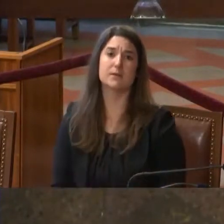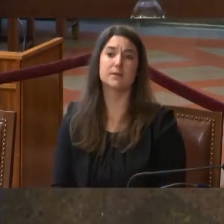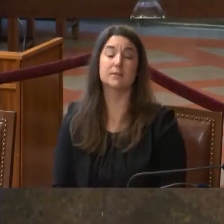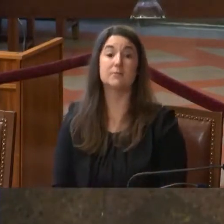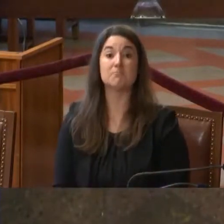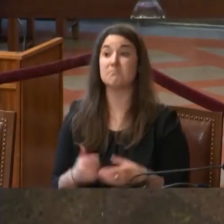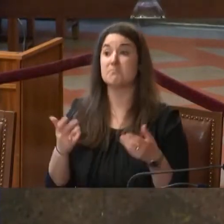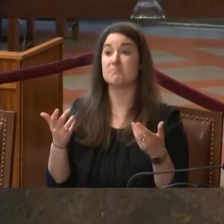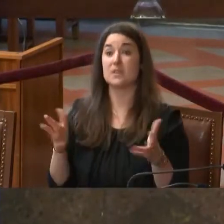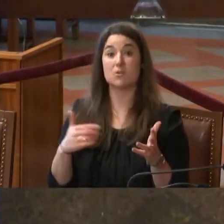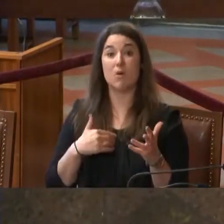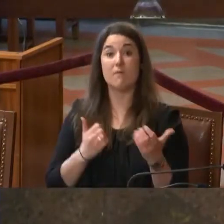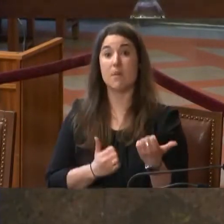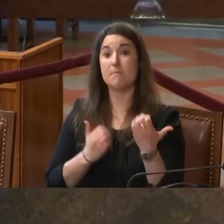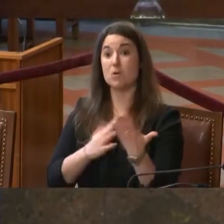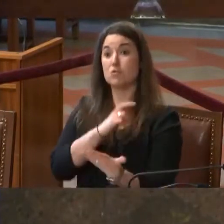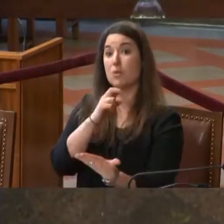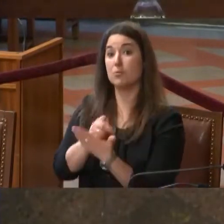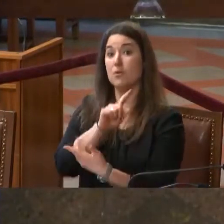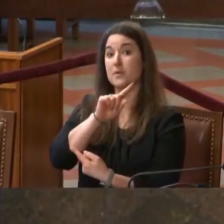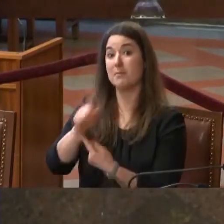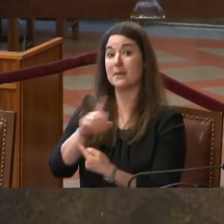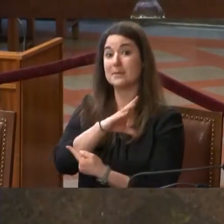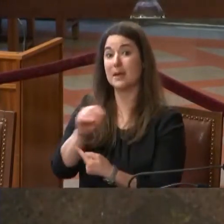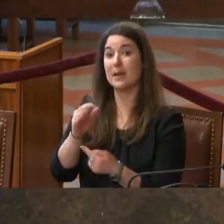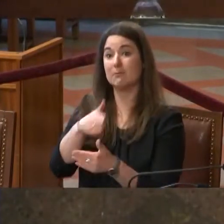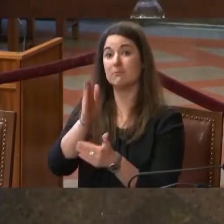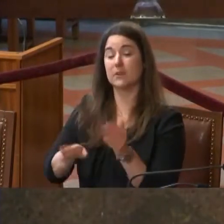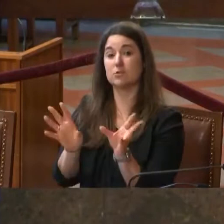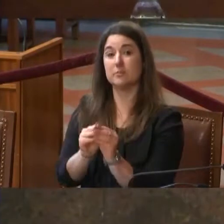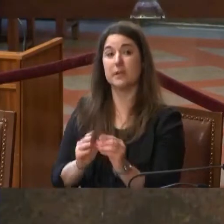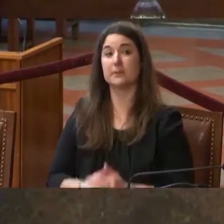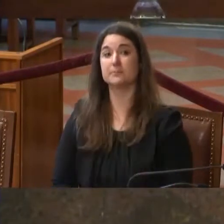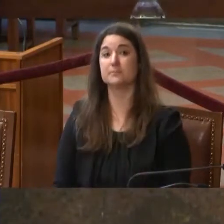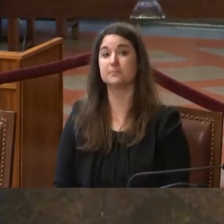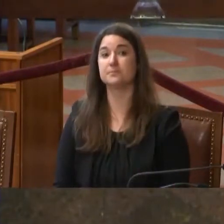With that said, can I have a motion to approve the minutes and adjourn the meeting?